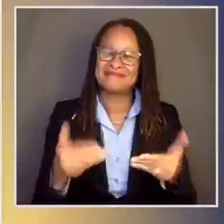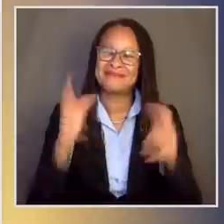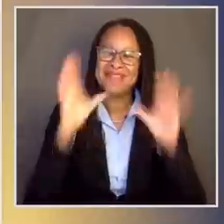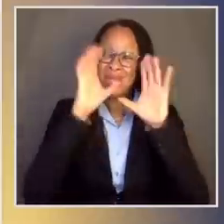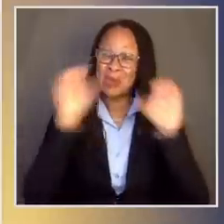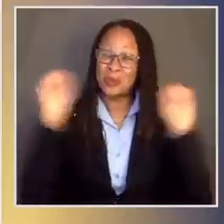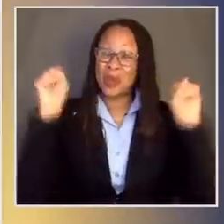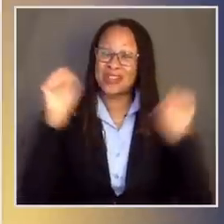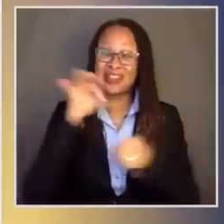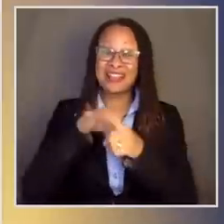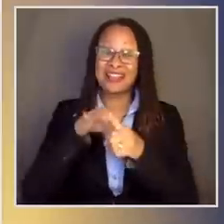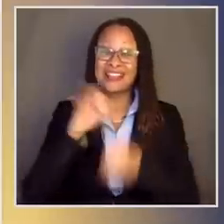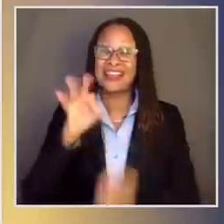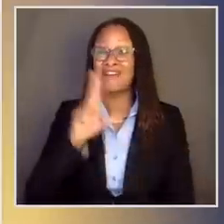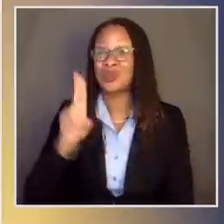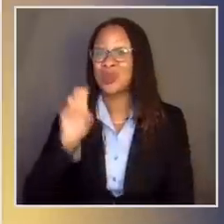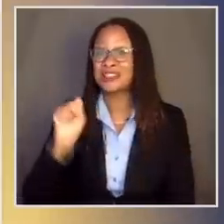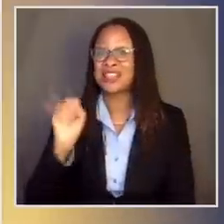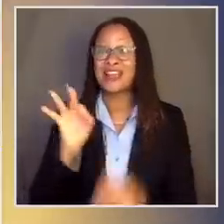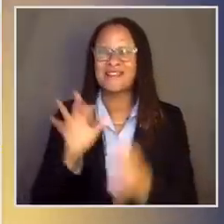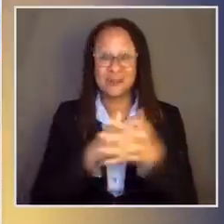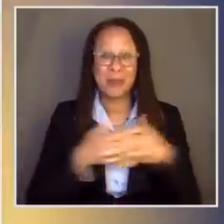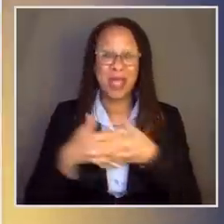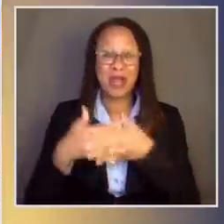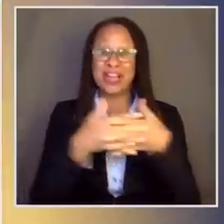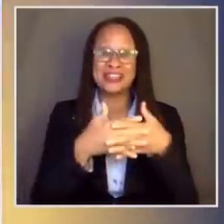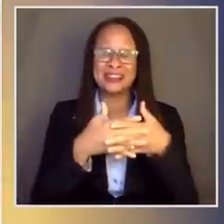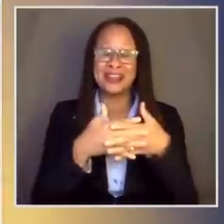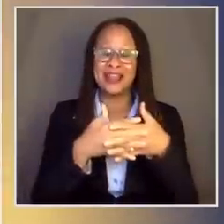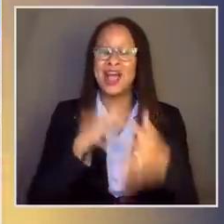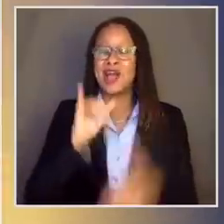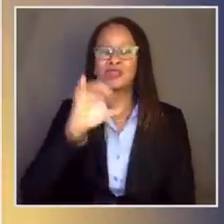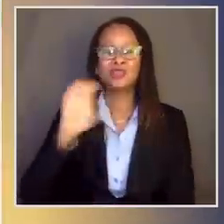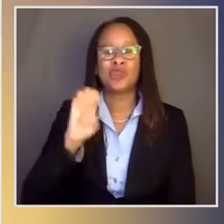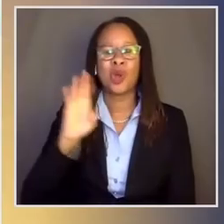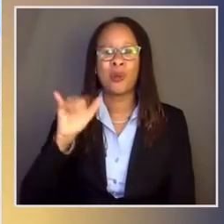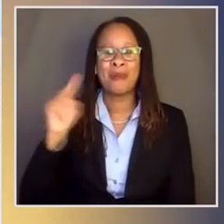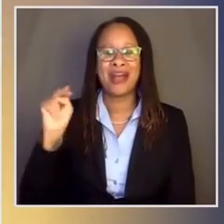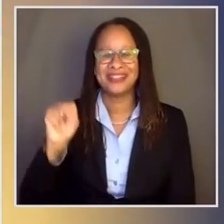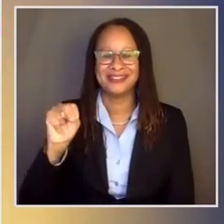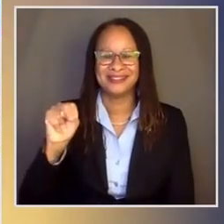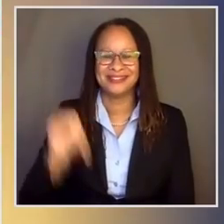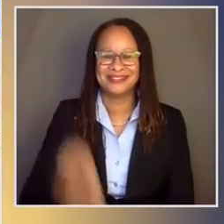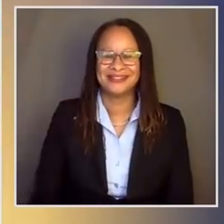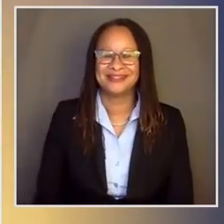of the United States of America, Joe Biden.